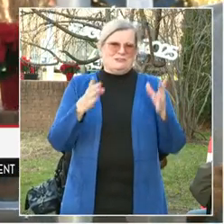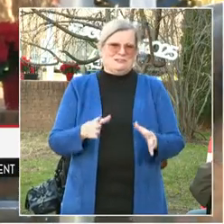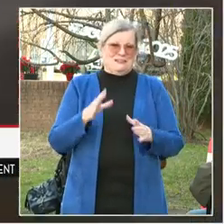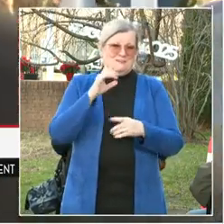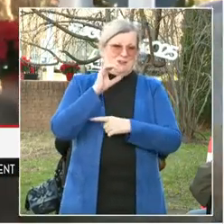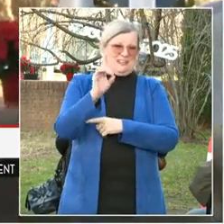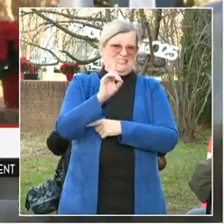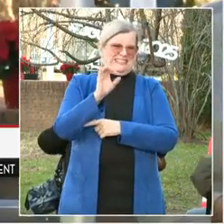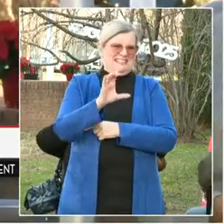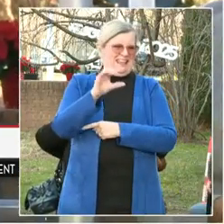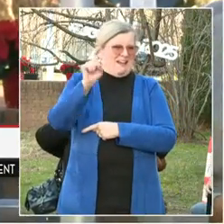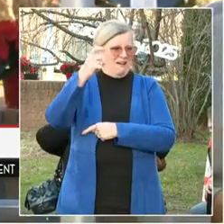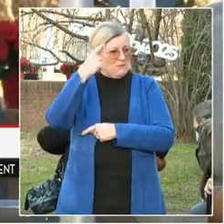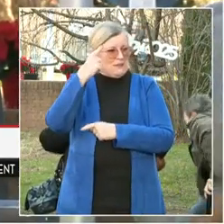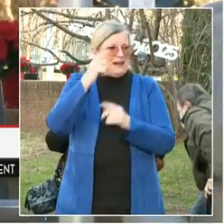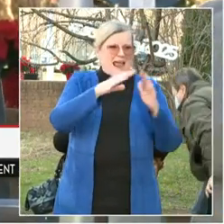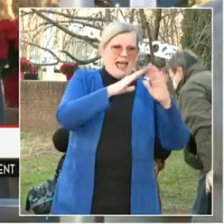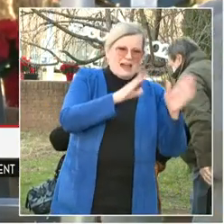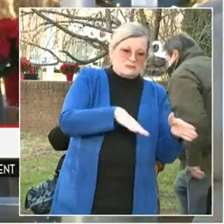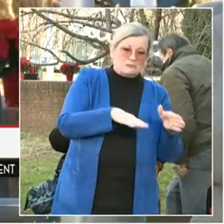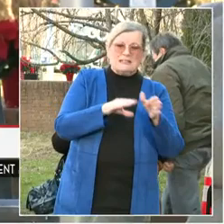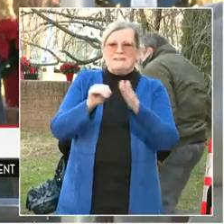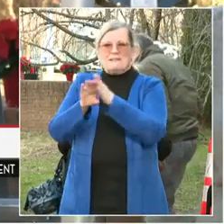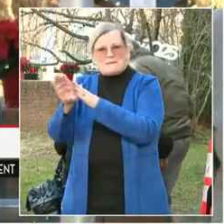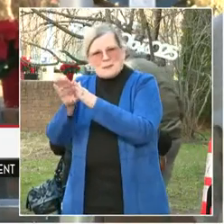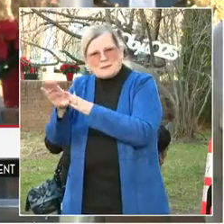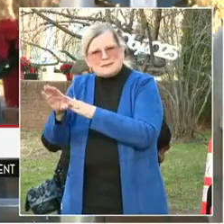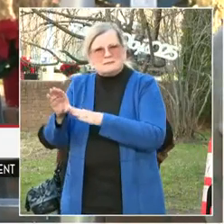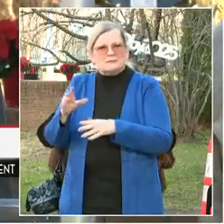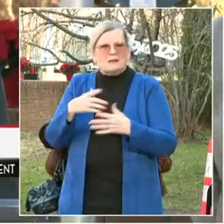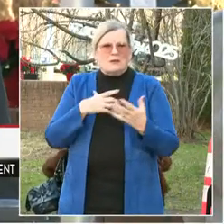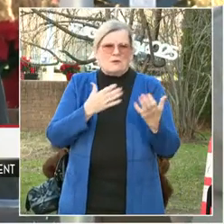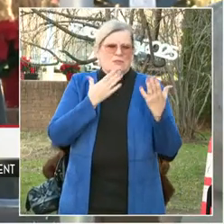start by thanking Mayor Bowser and Deputy Mayor Falchicchio.